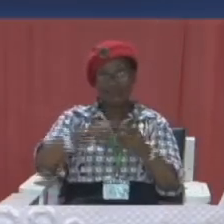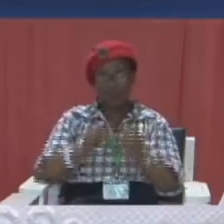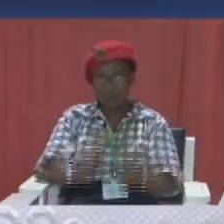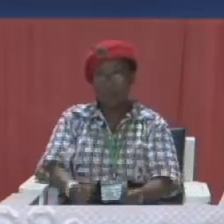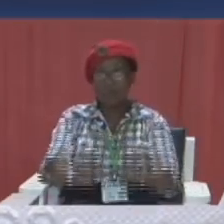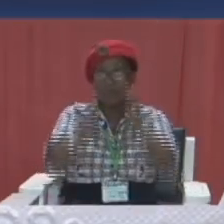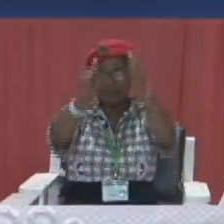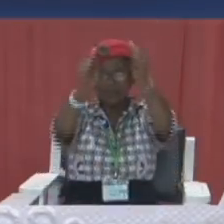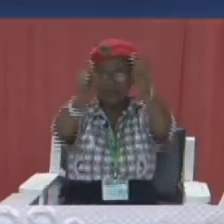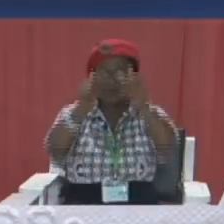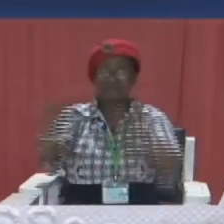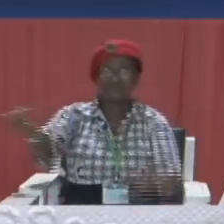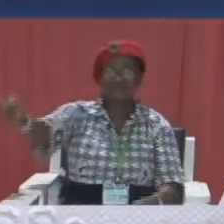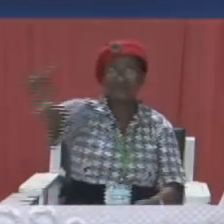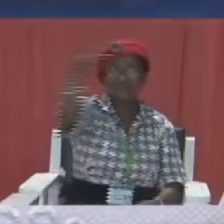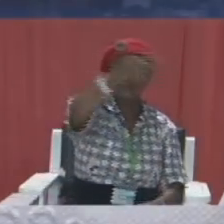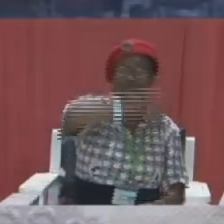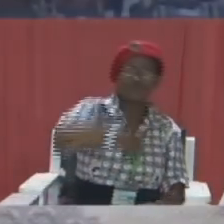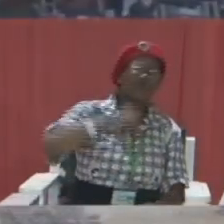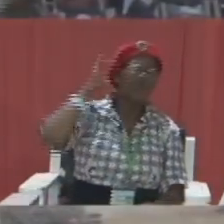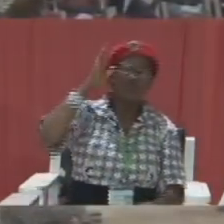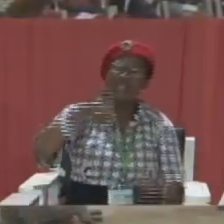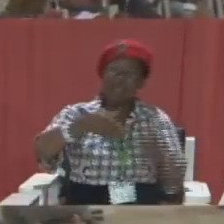will lose whatever he has.